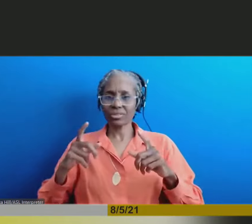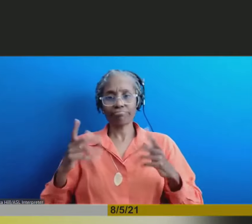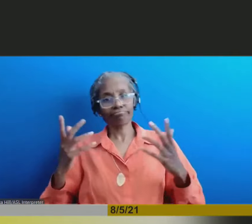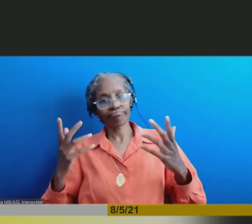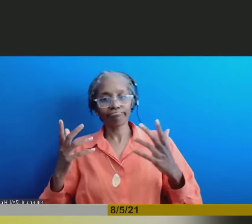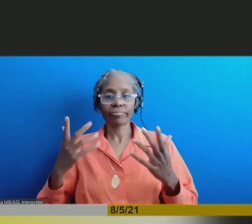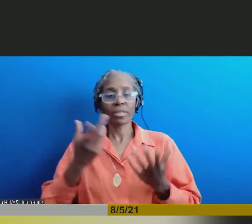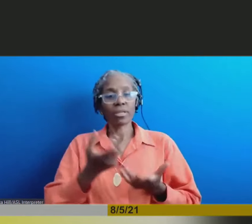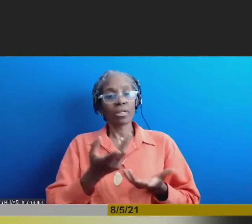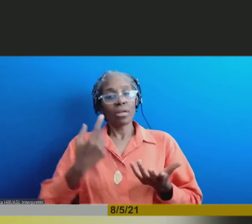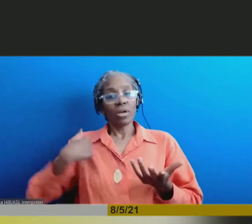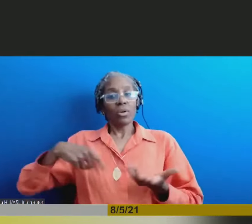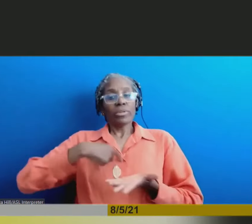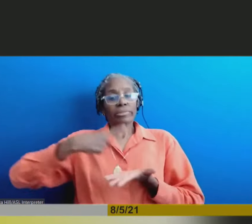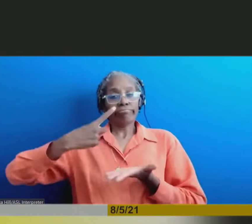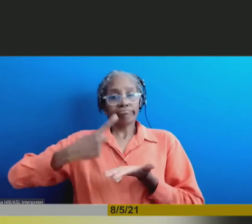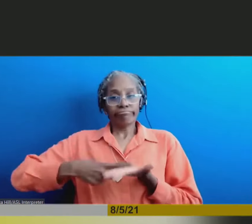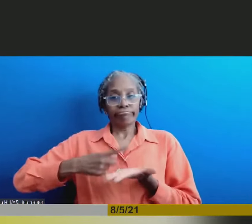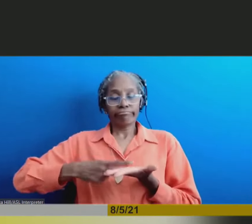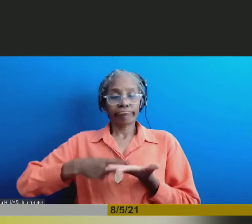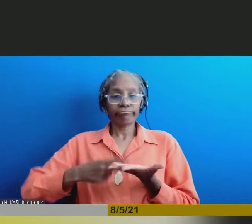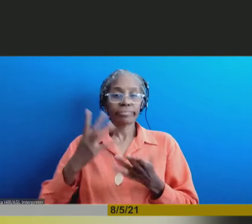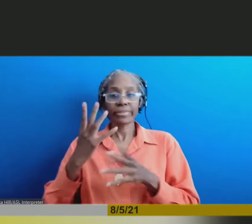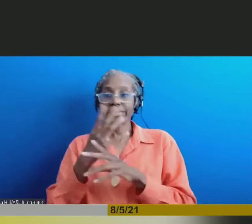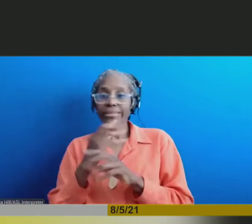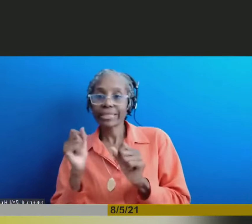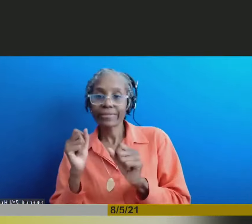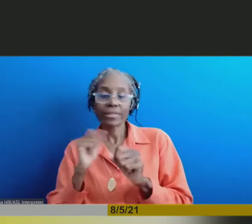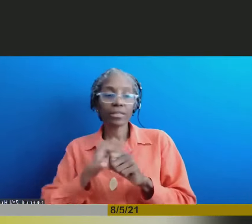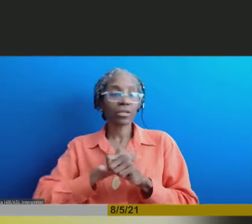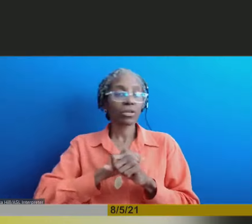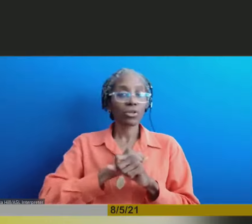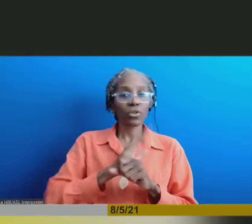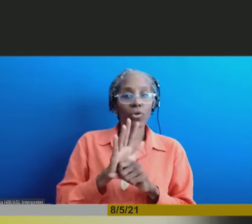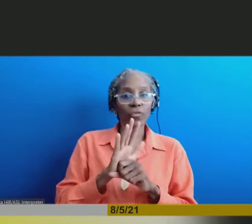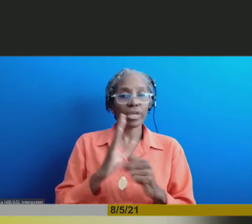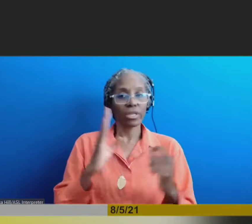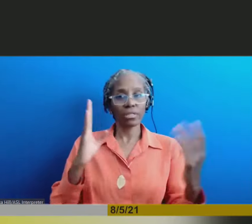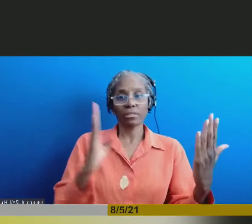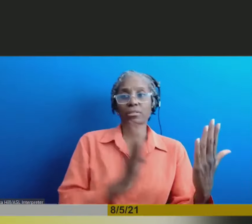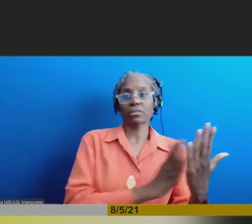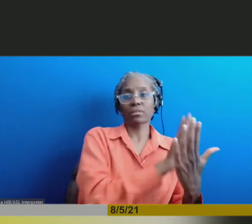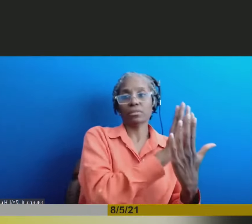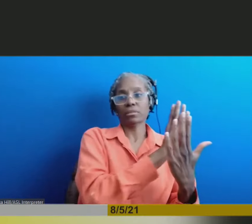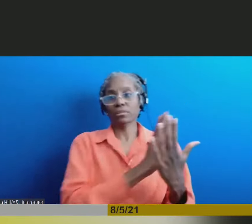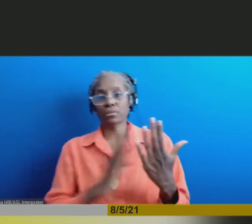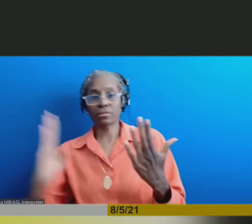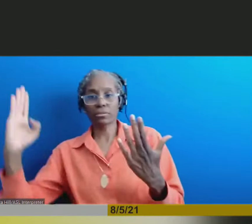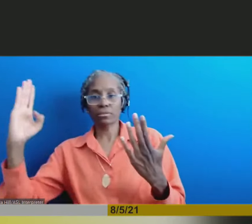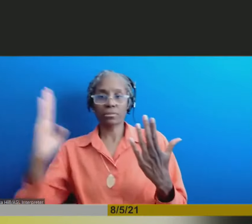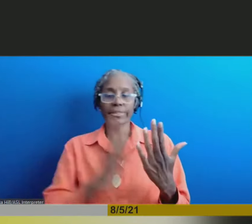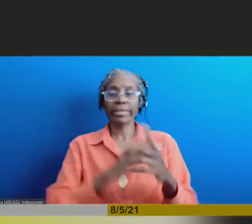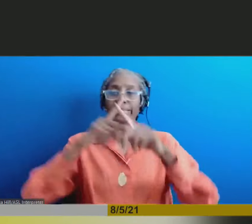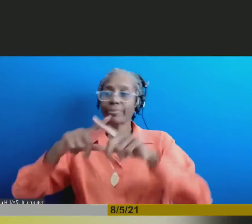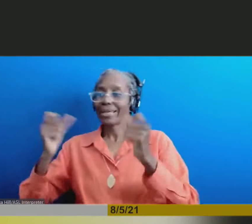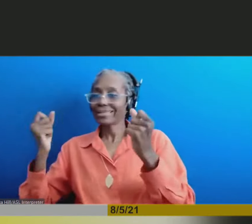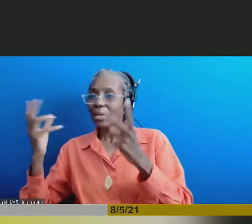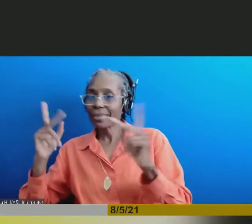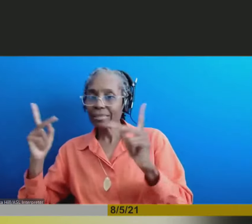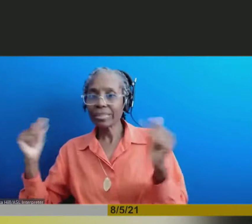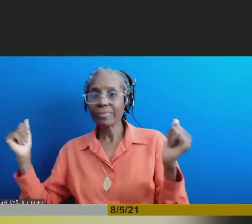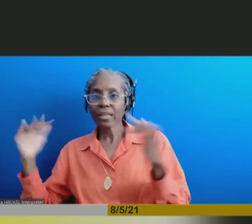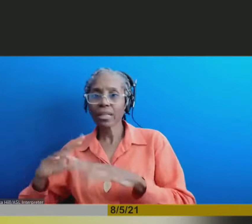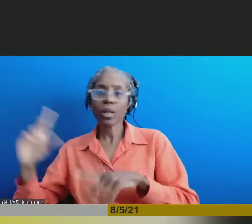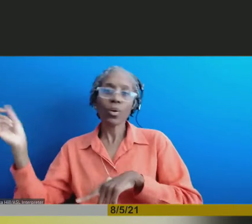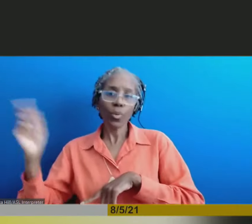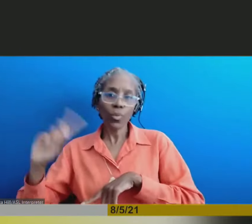we've talked about safety in COVID era as on a spectrum, right? And so maybe you can shed light on that. Yeah, I think it is on a